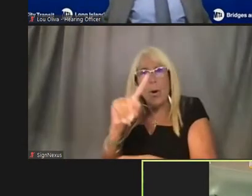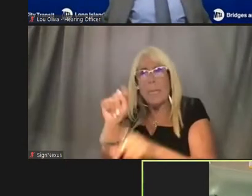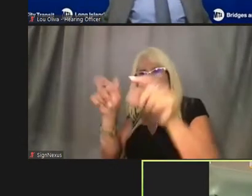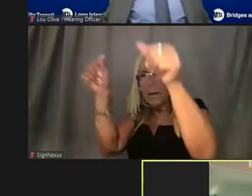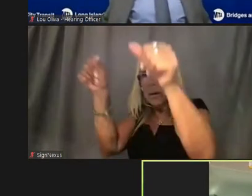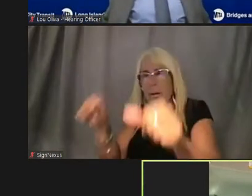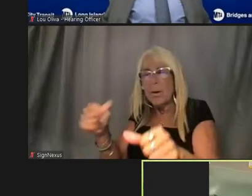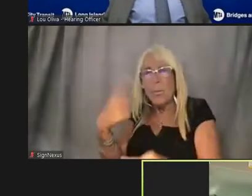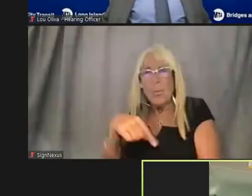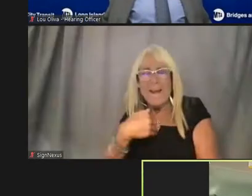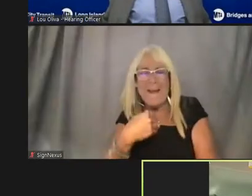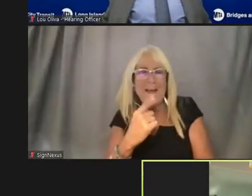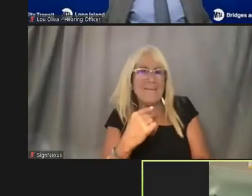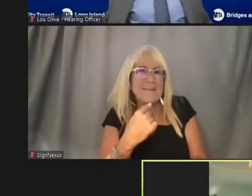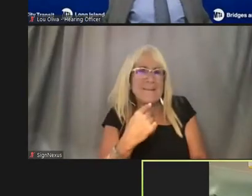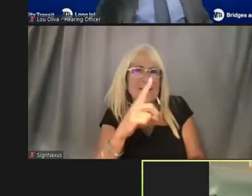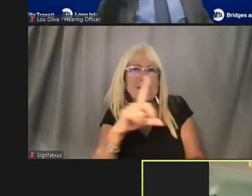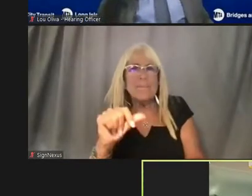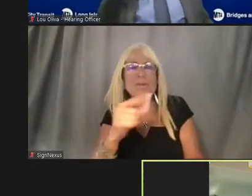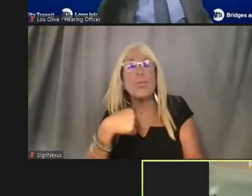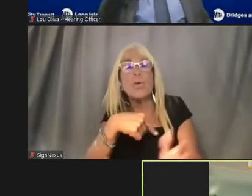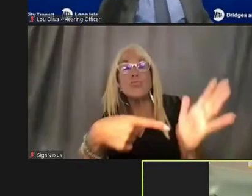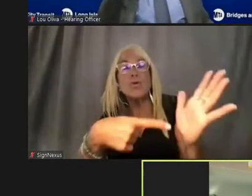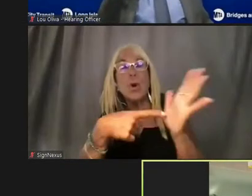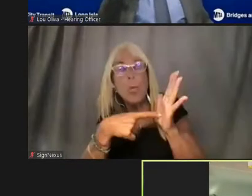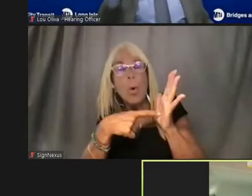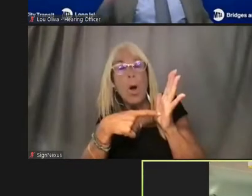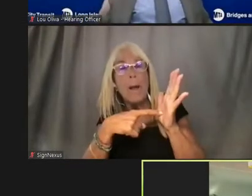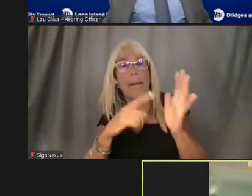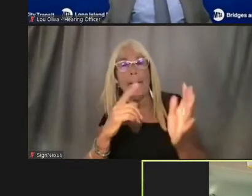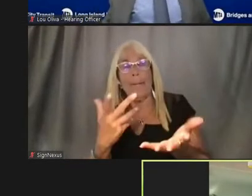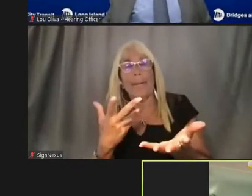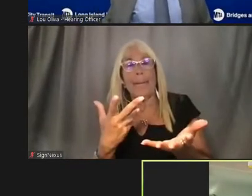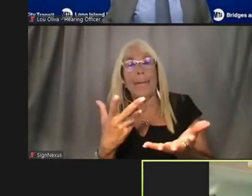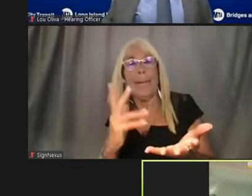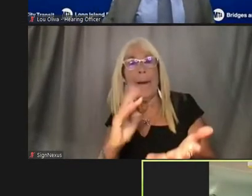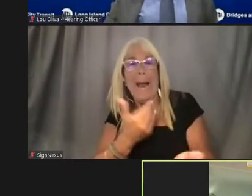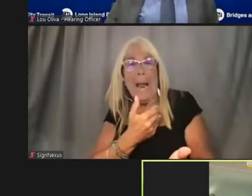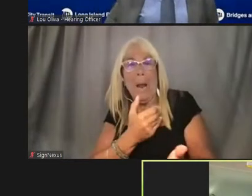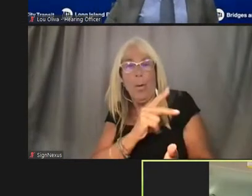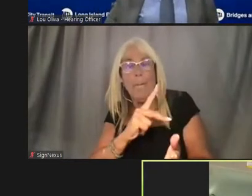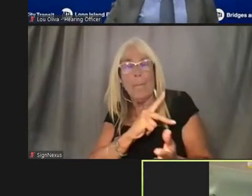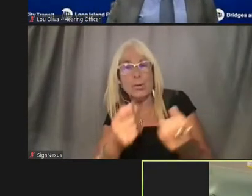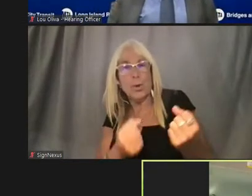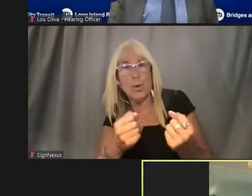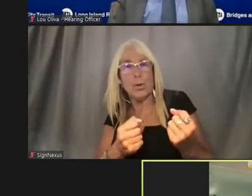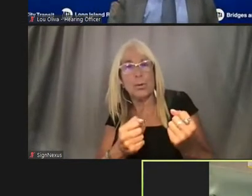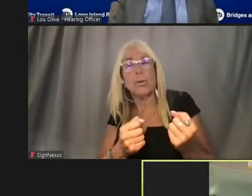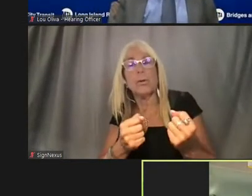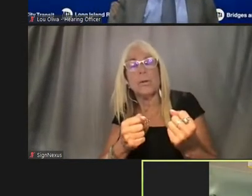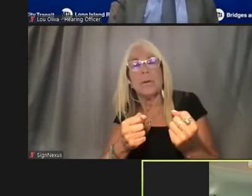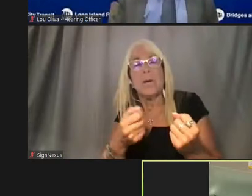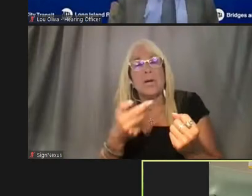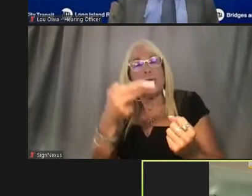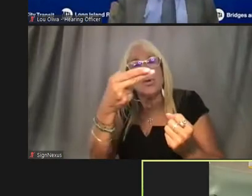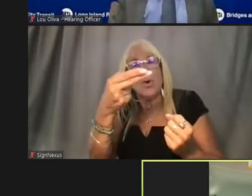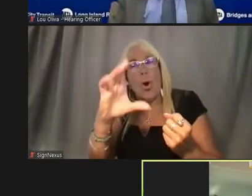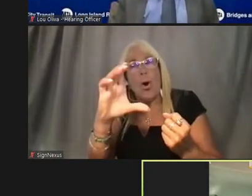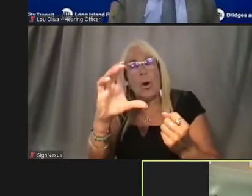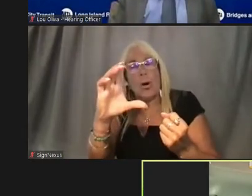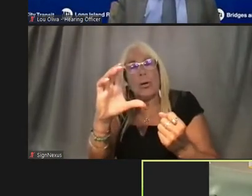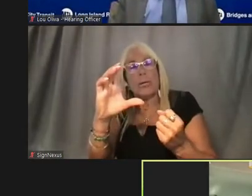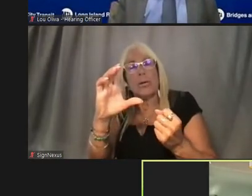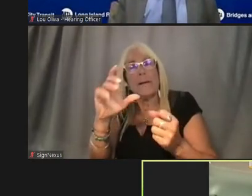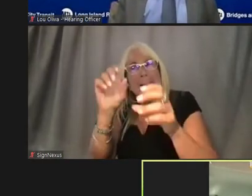and we require the use of our personal cause um this handicap parking permanent is a hardship because I